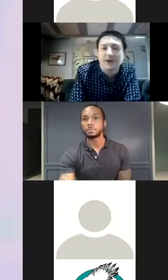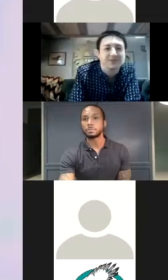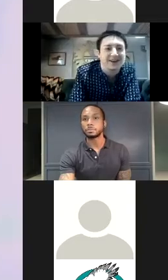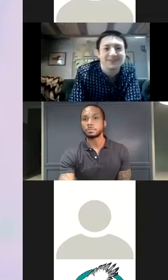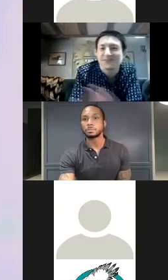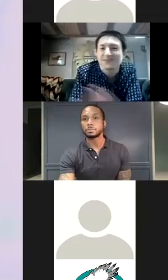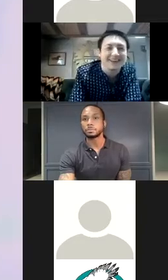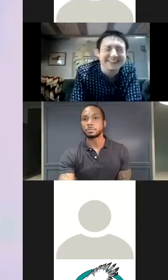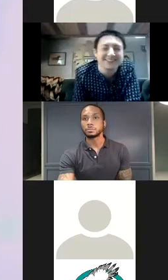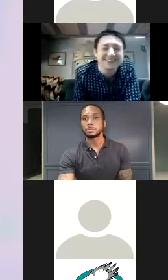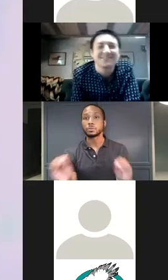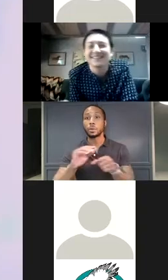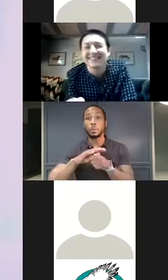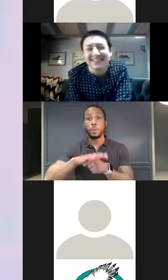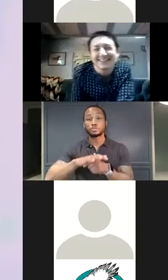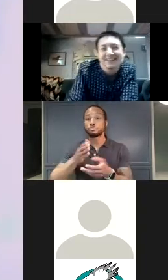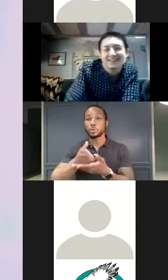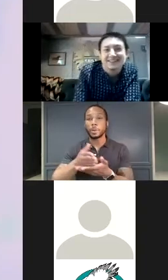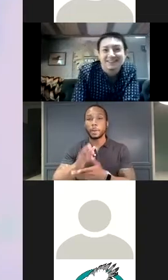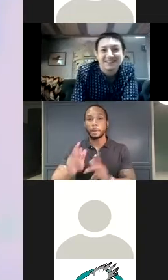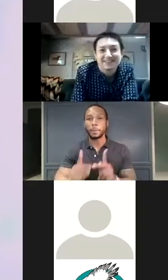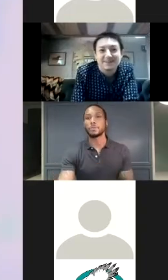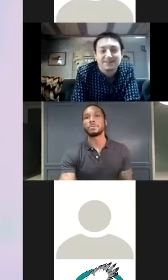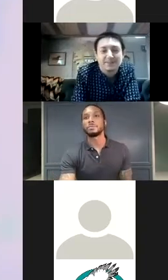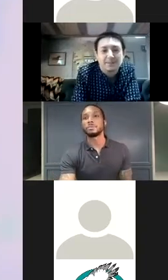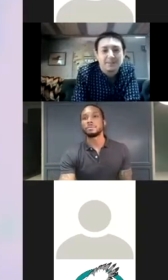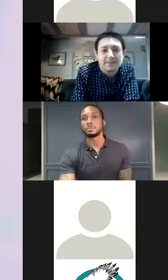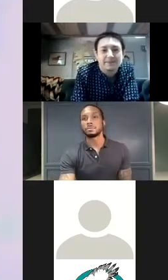No pressure, guys. It's okay, folks.